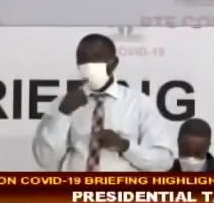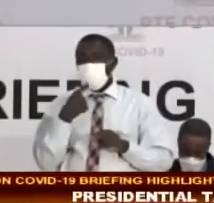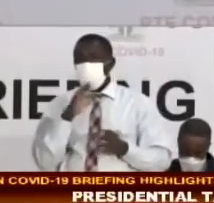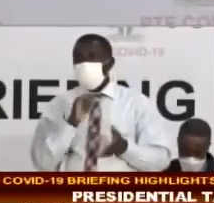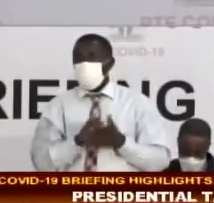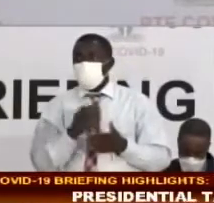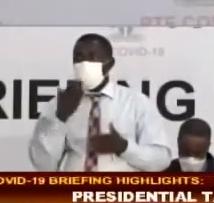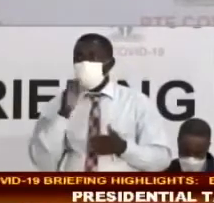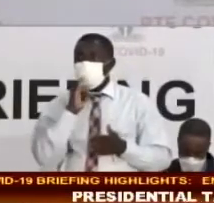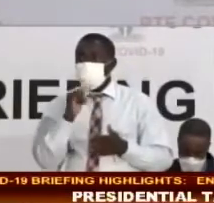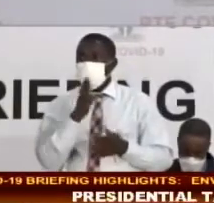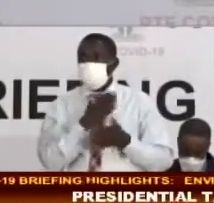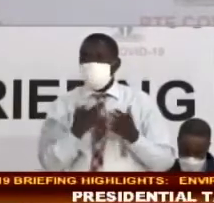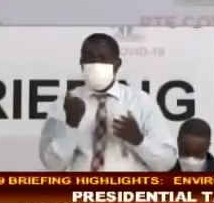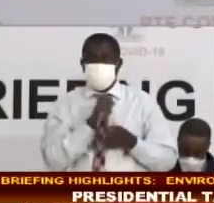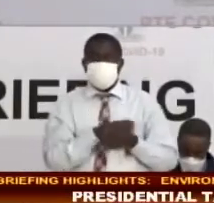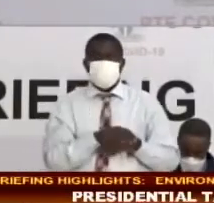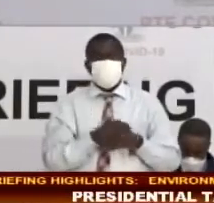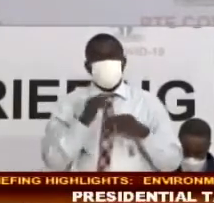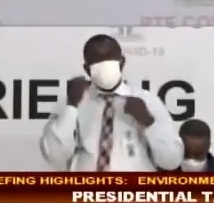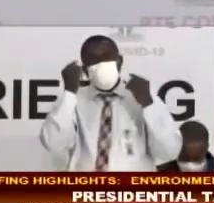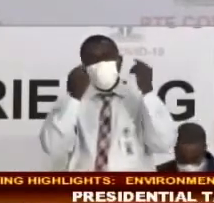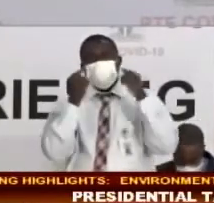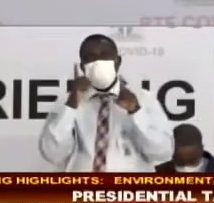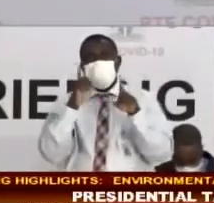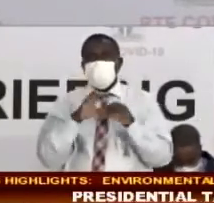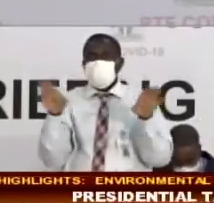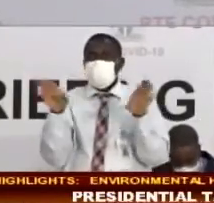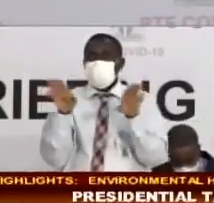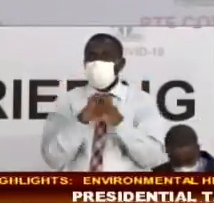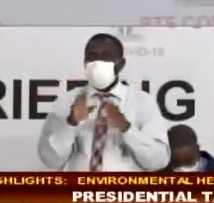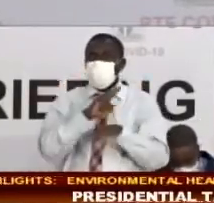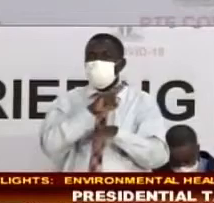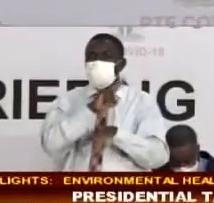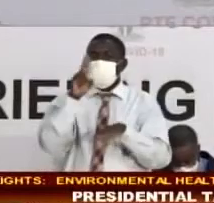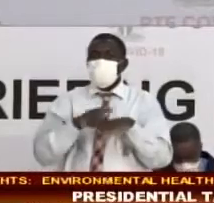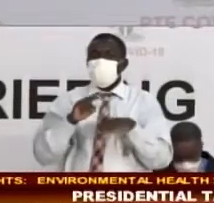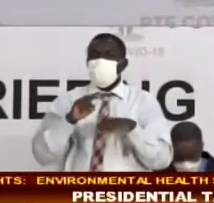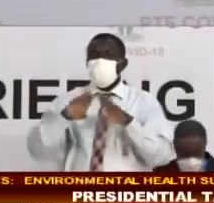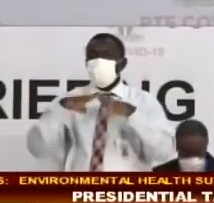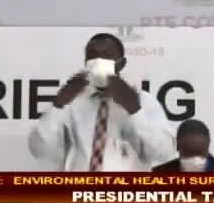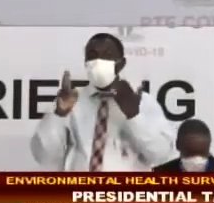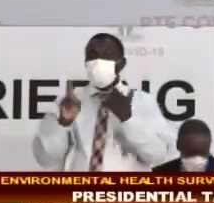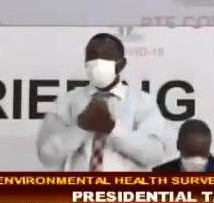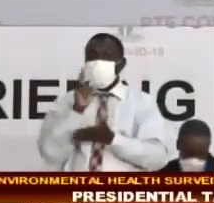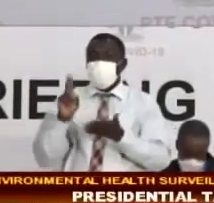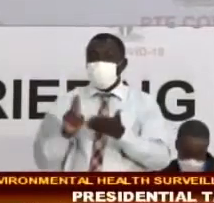there's been some concern with the closure of the National Open Universities portal. Yes,